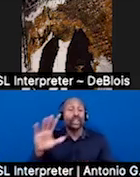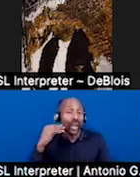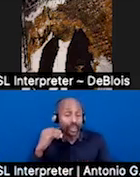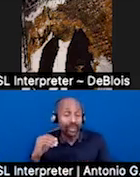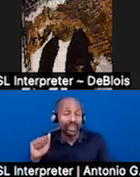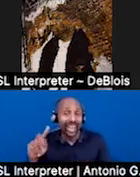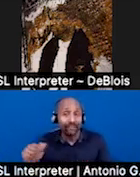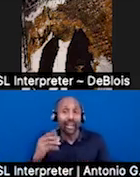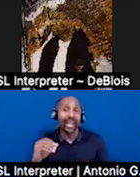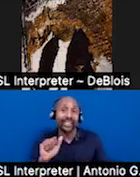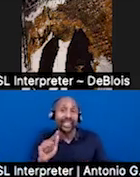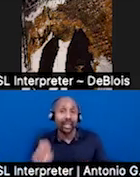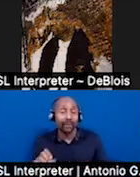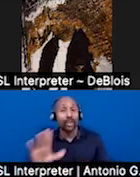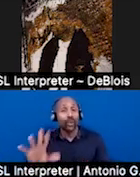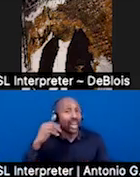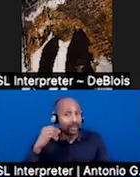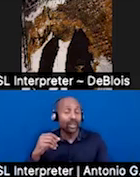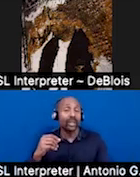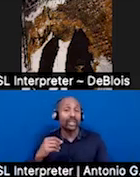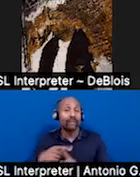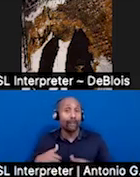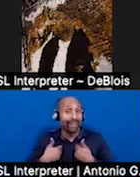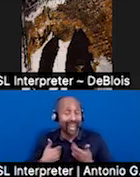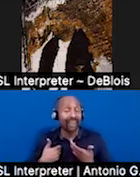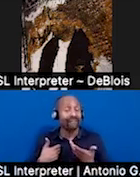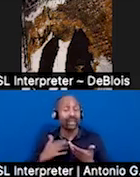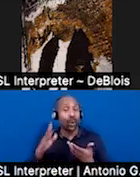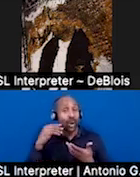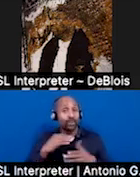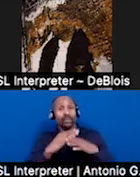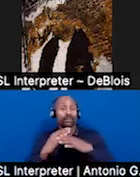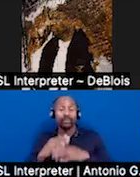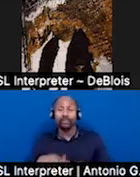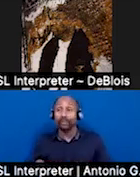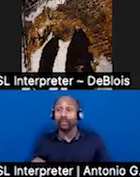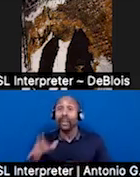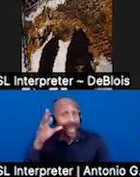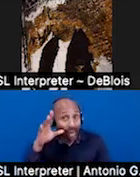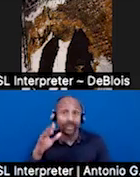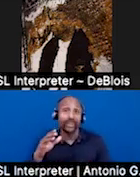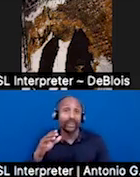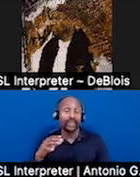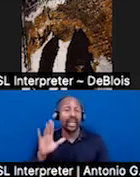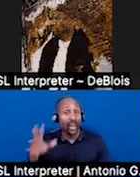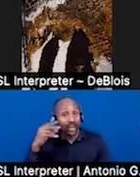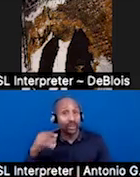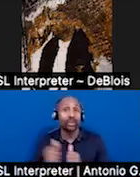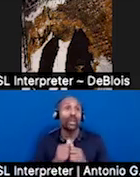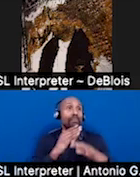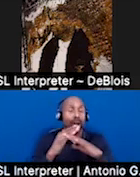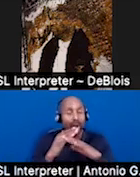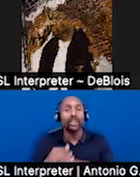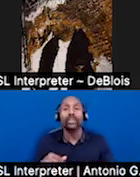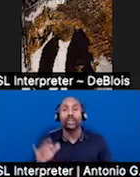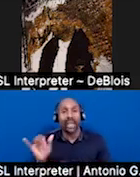critical. The experiences and the barriers that parents face is critical, and the barriers that and the